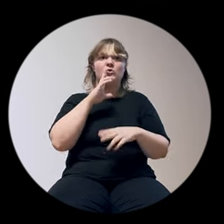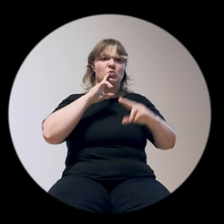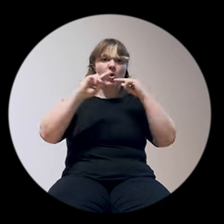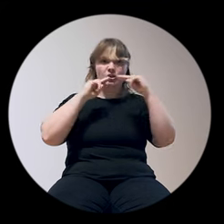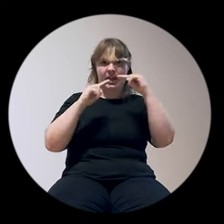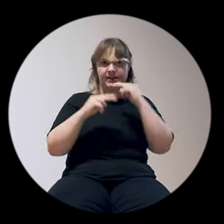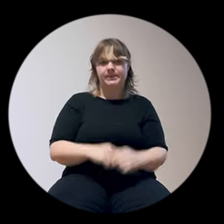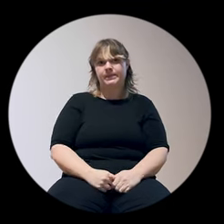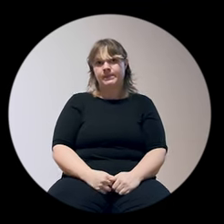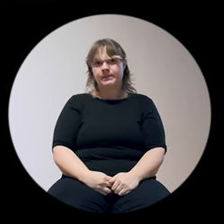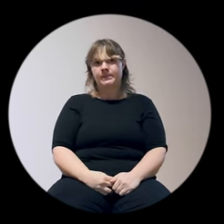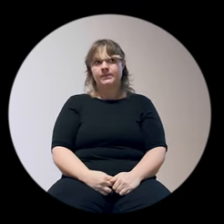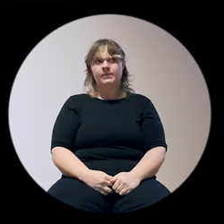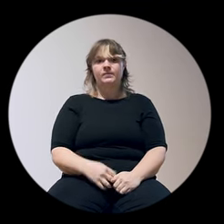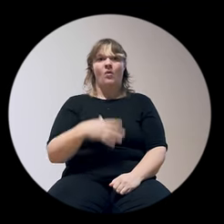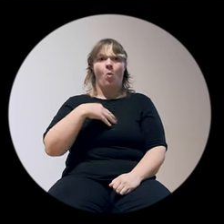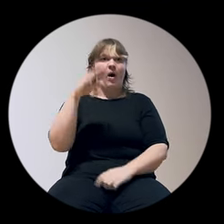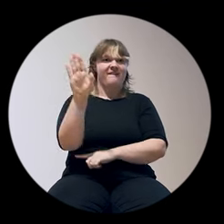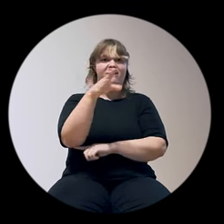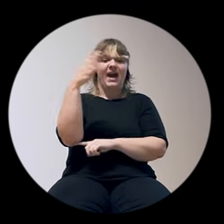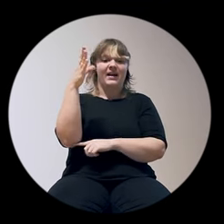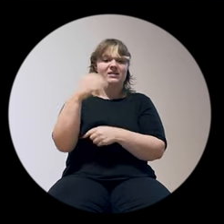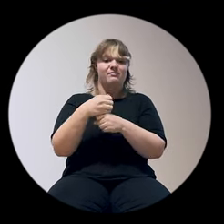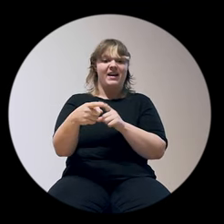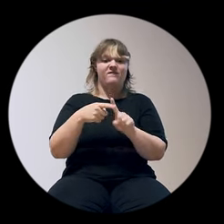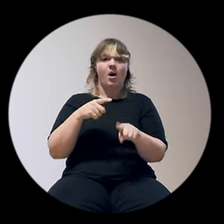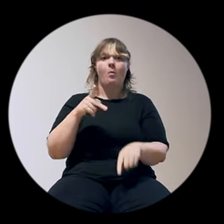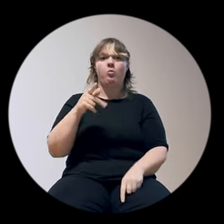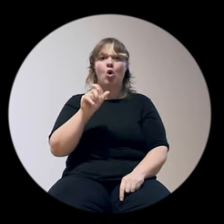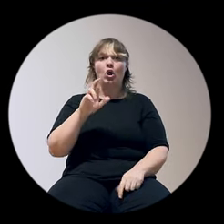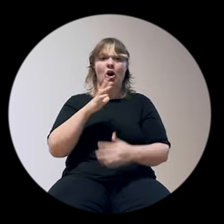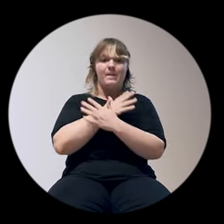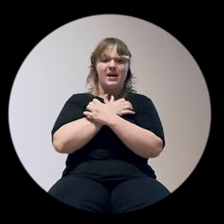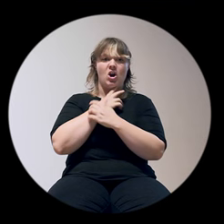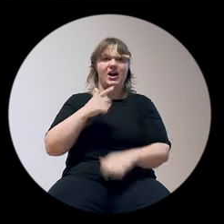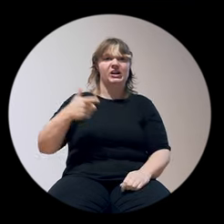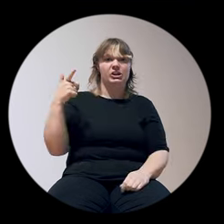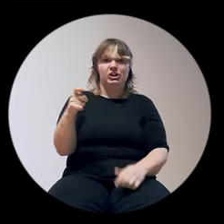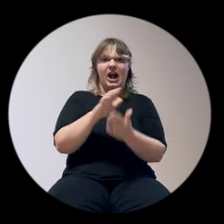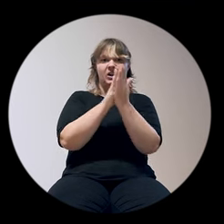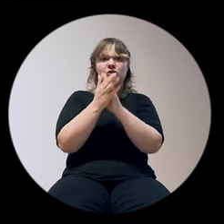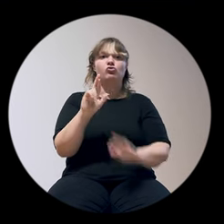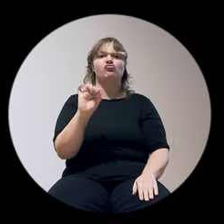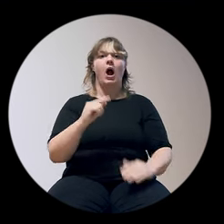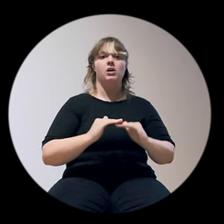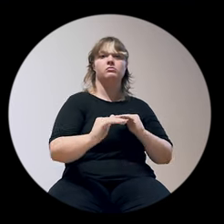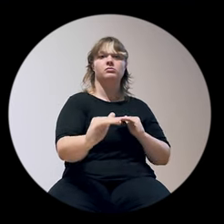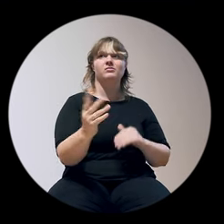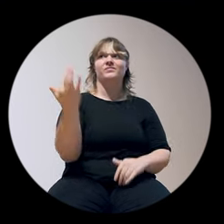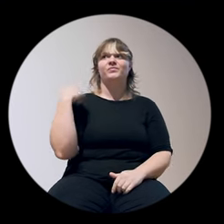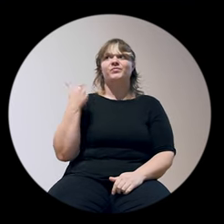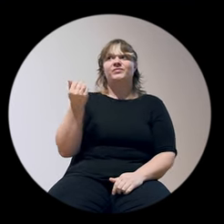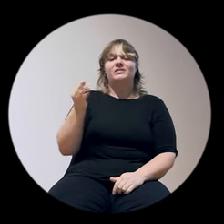negotiations. White flag is a flag made from the hide of a polar bear shot and turned into a rug in the 1920s